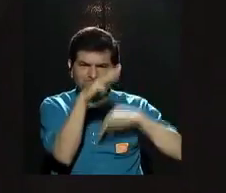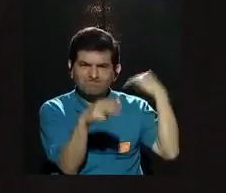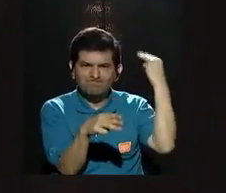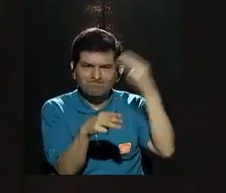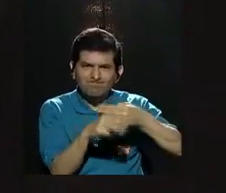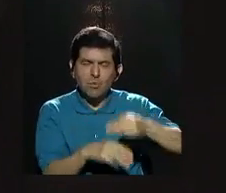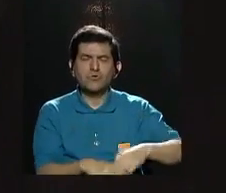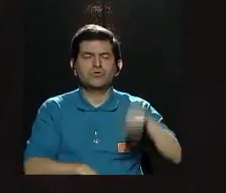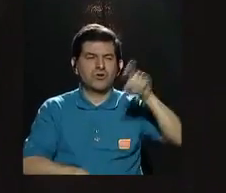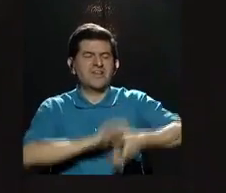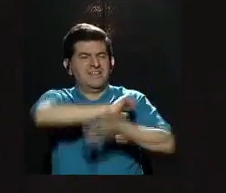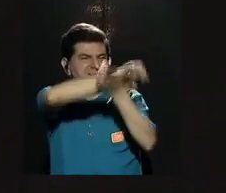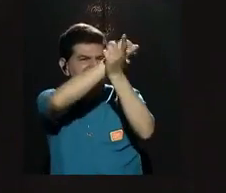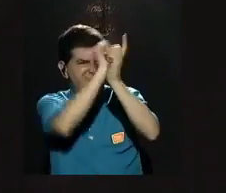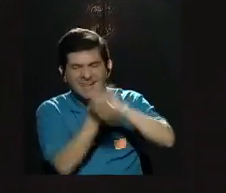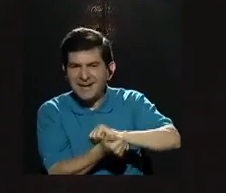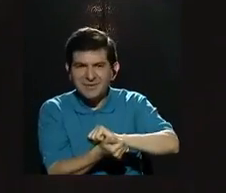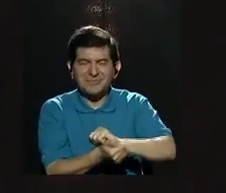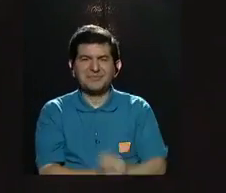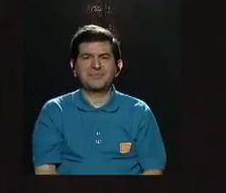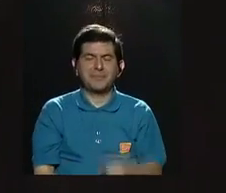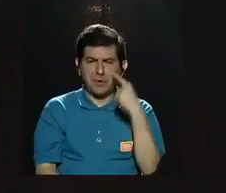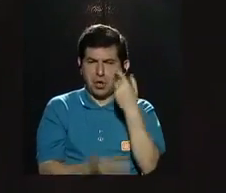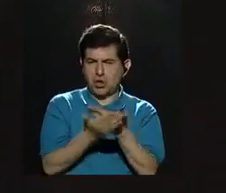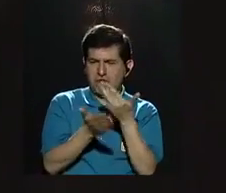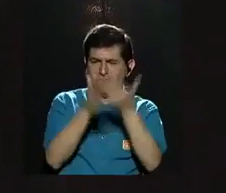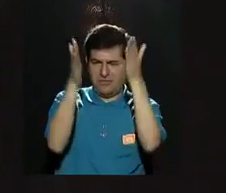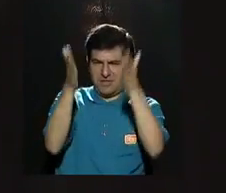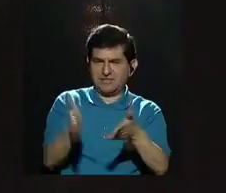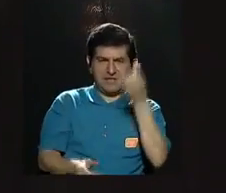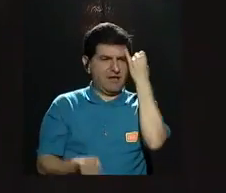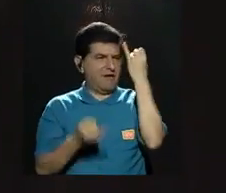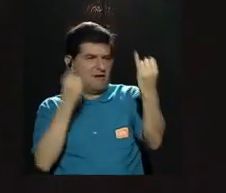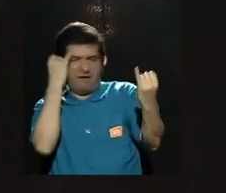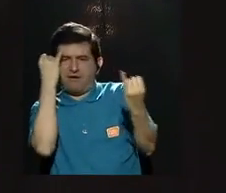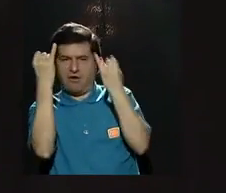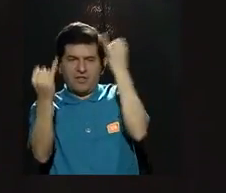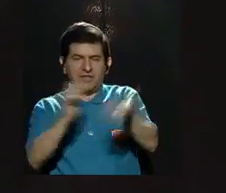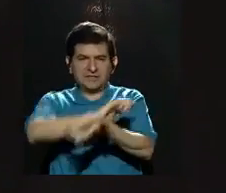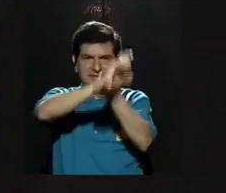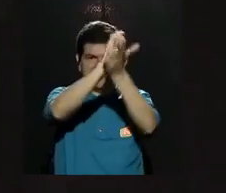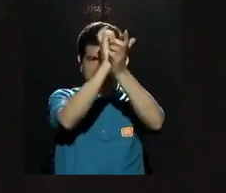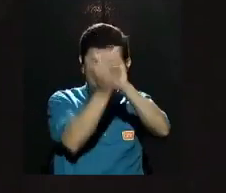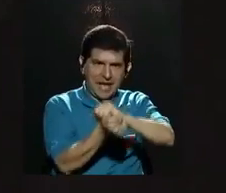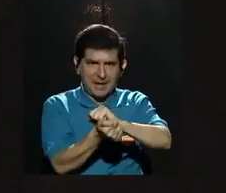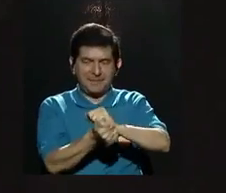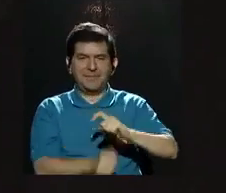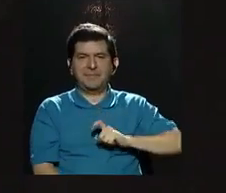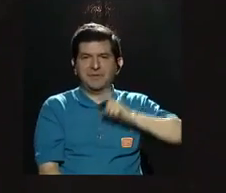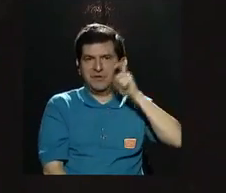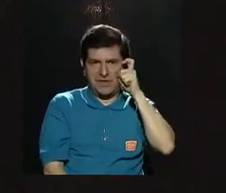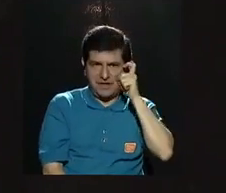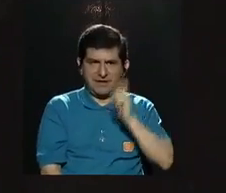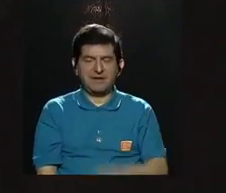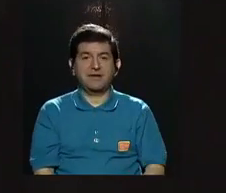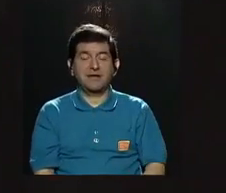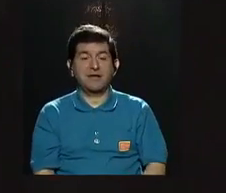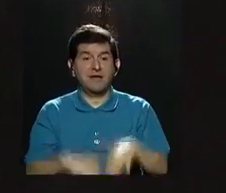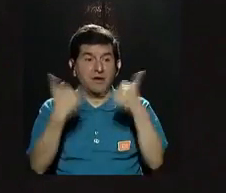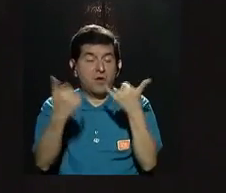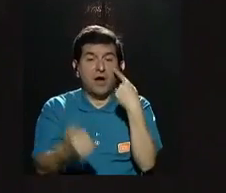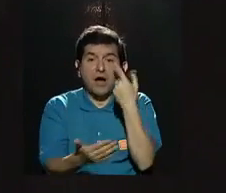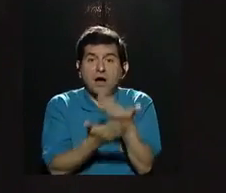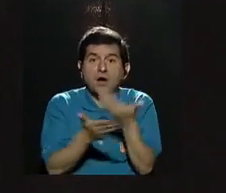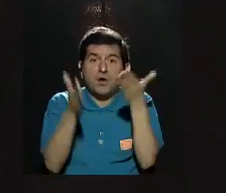change. We are witnessing changing notions of gender, contestations of the gender binary. We are witnessing